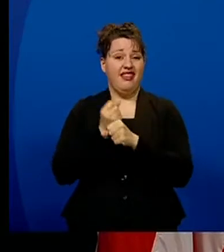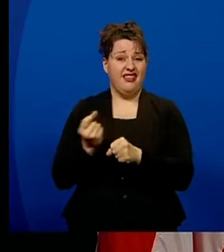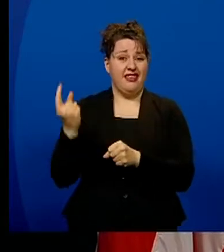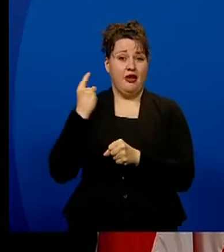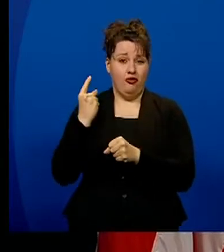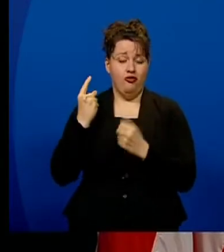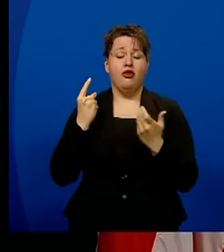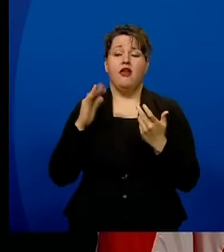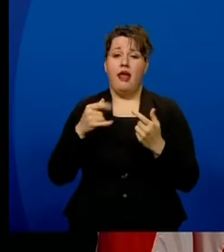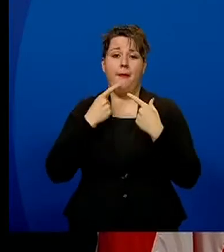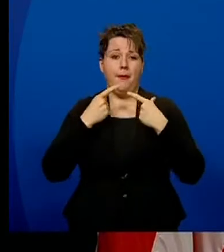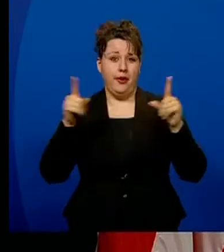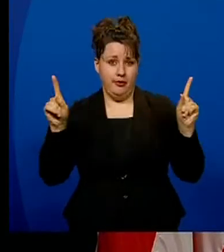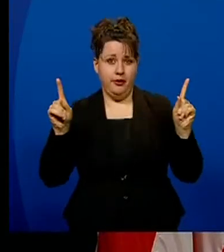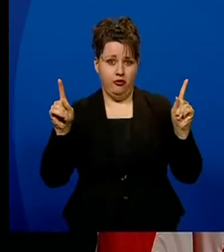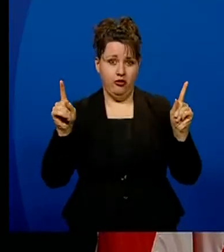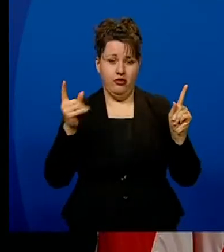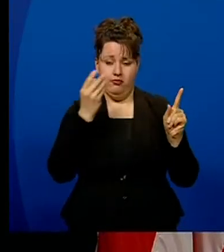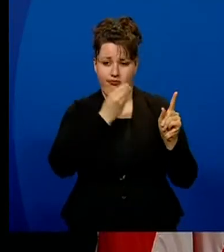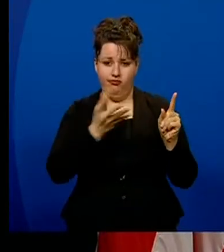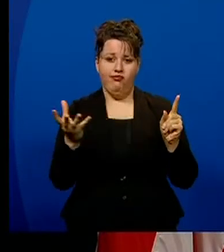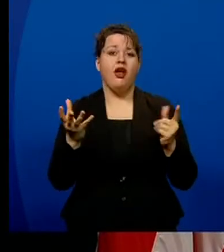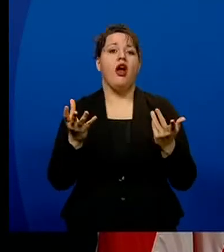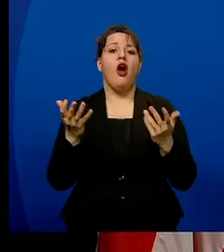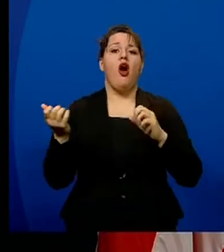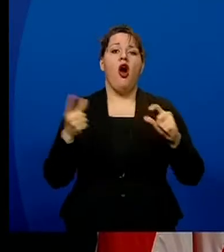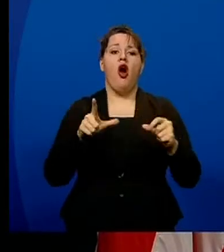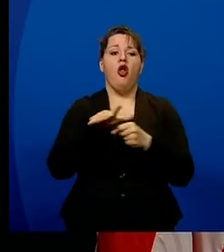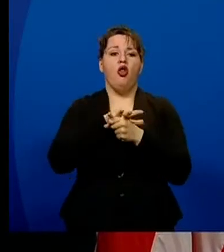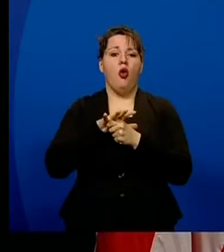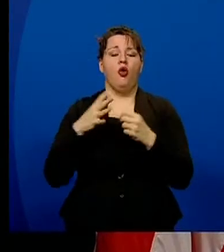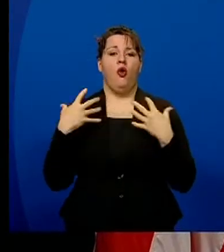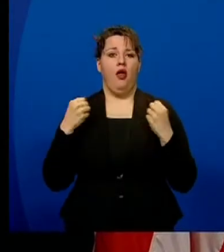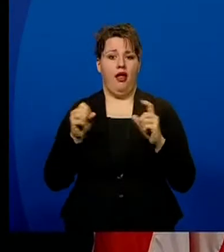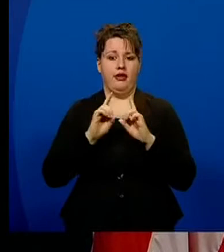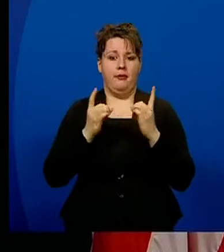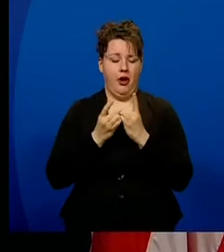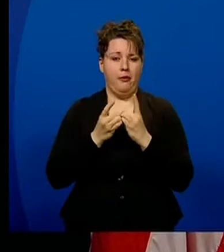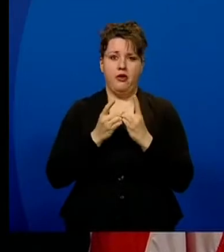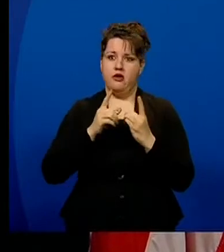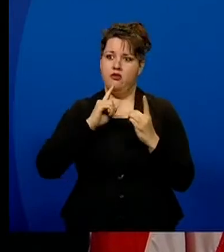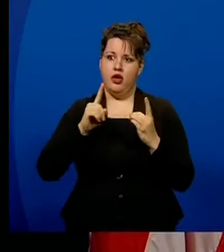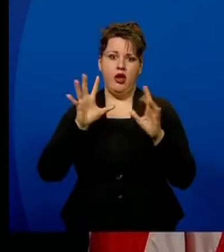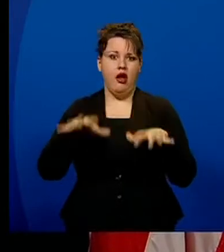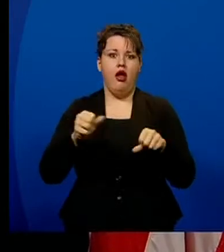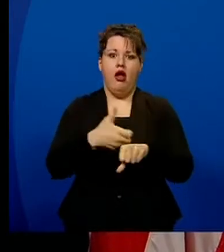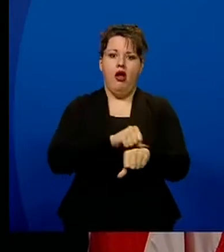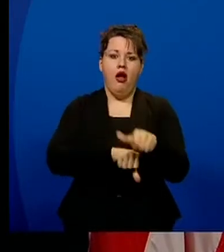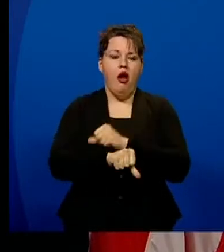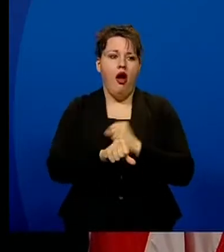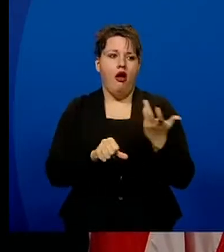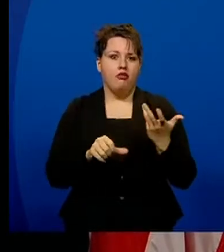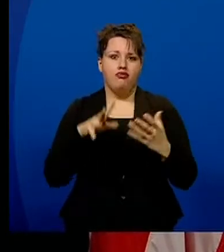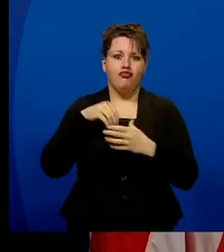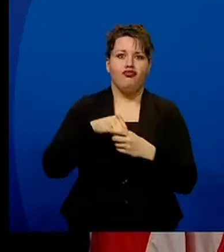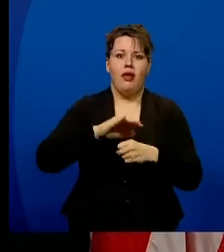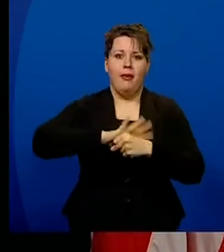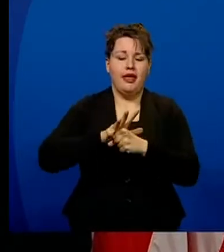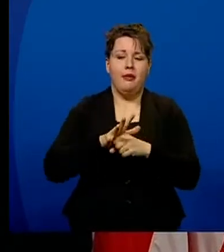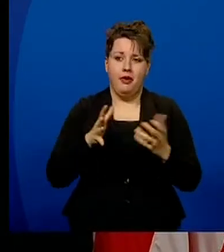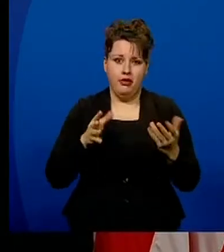the proclamation was set forth, and all local public health departments were at the forefront of a major pandemic that